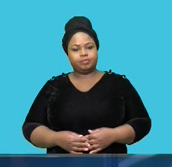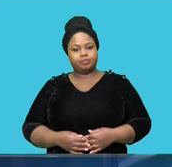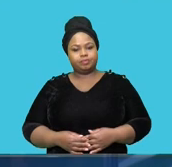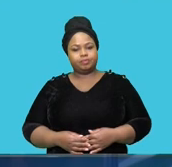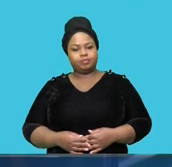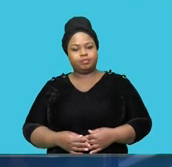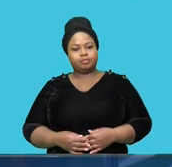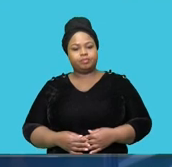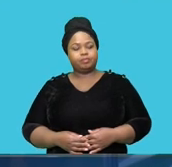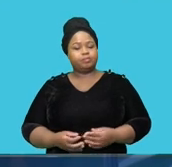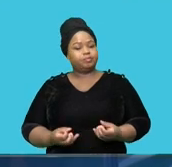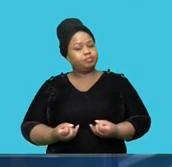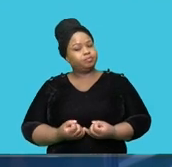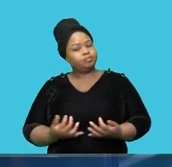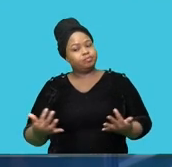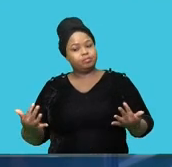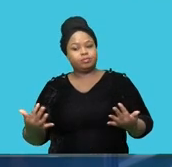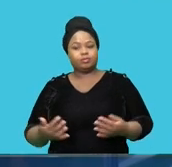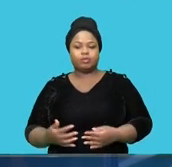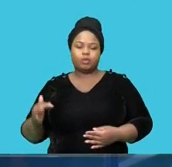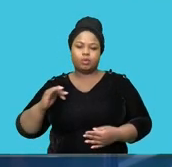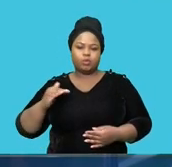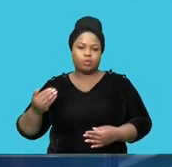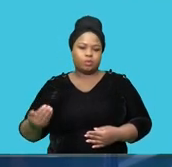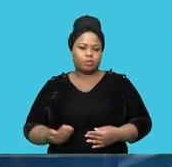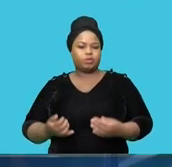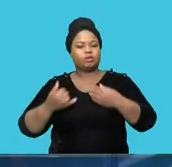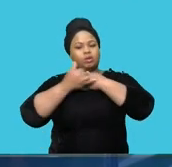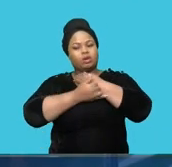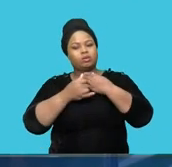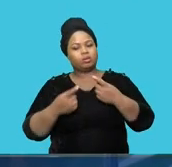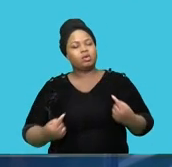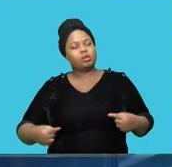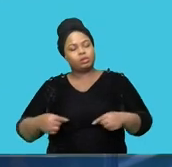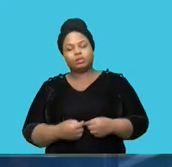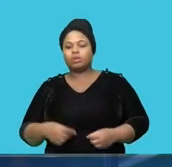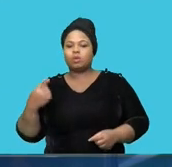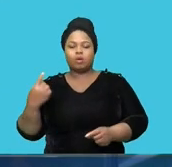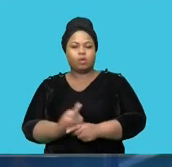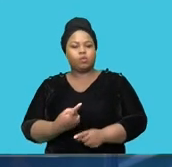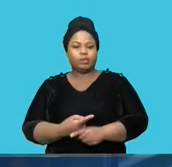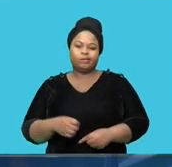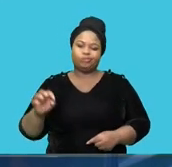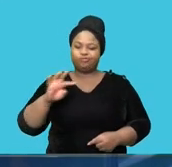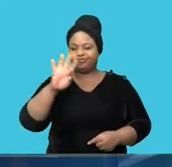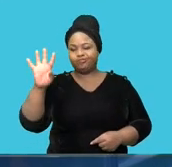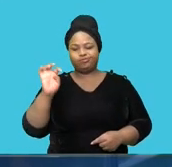the question that the women of our country have raised repeatedly, and this is